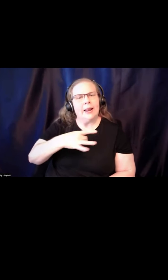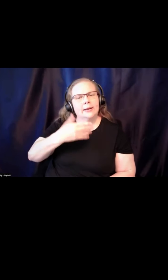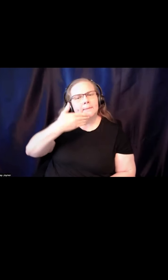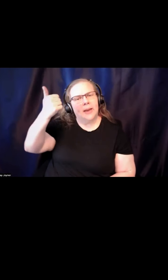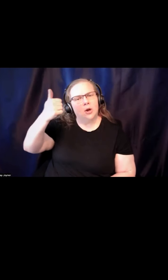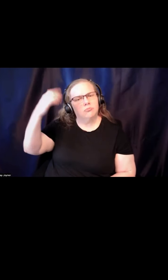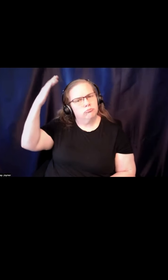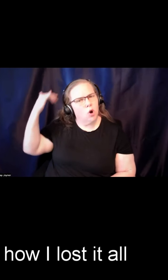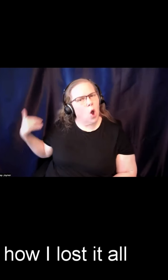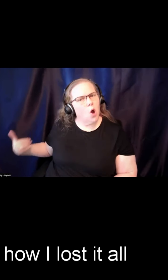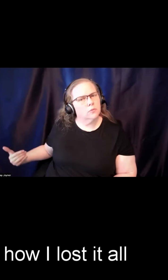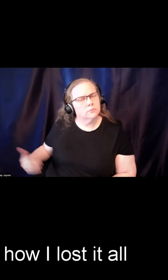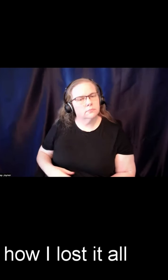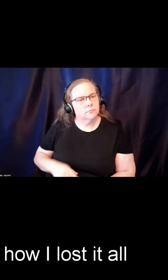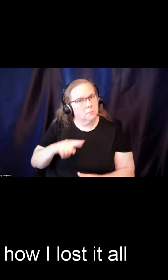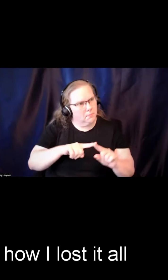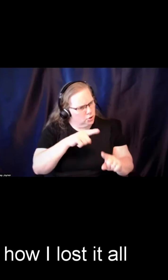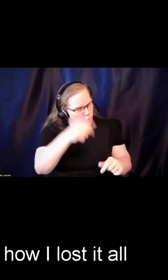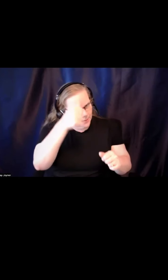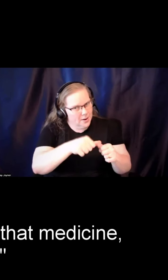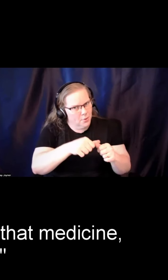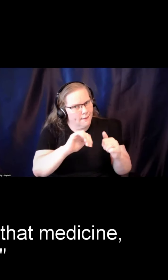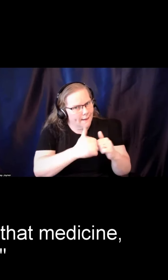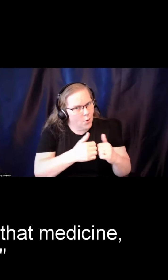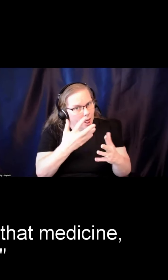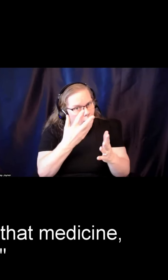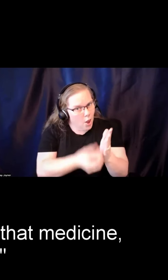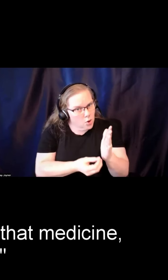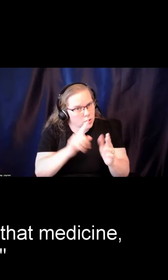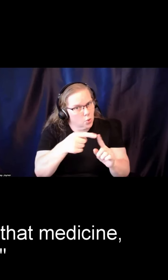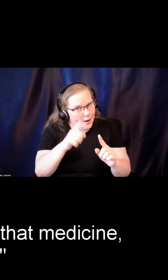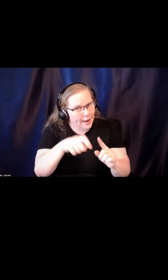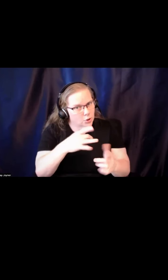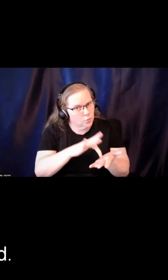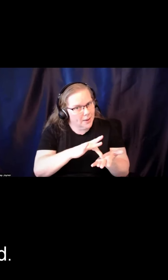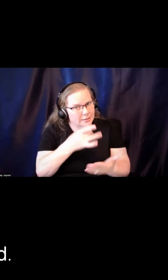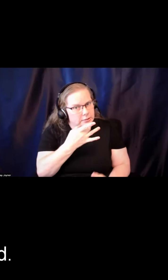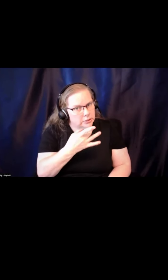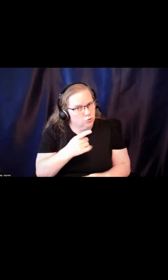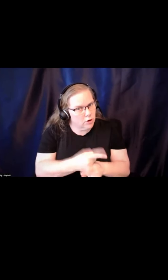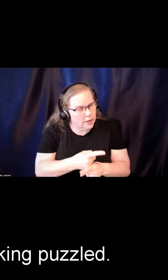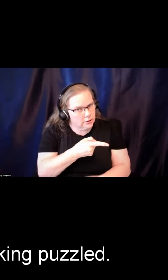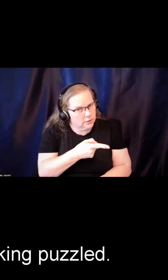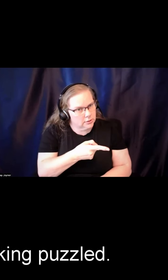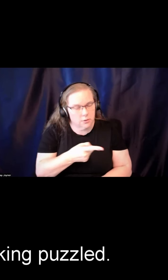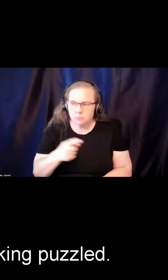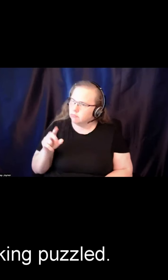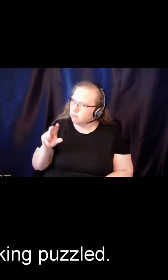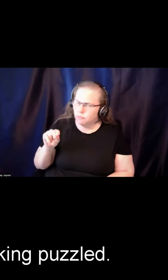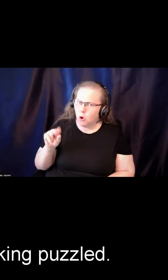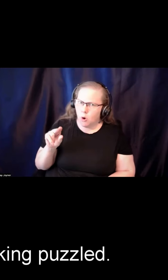way. "But you remember how I lost it all when I had to take that medicine, right?" I asked. "No,"